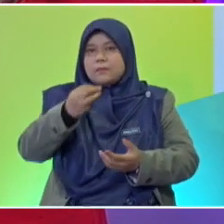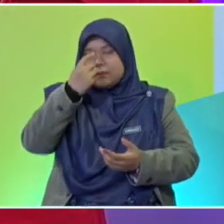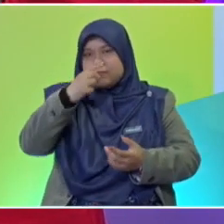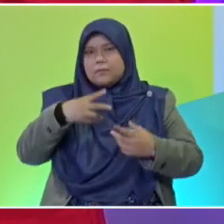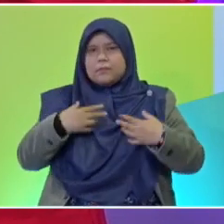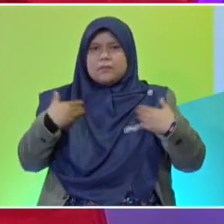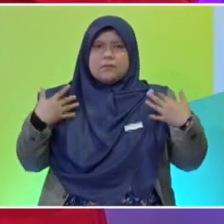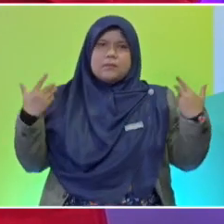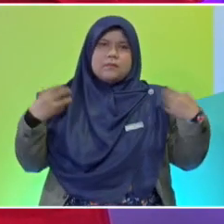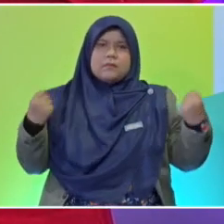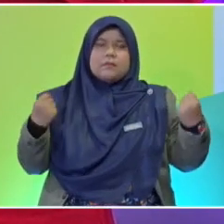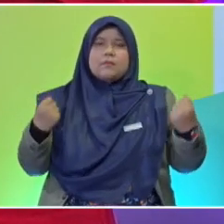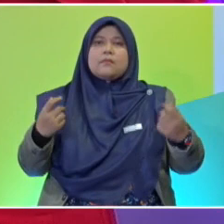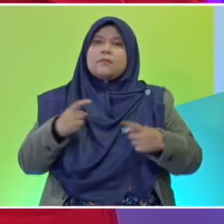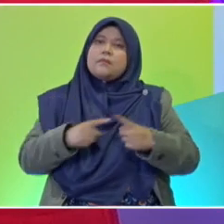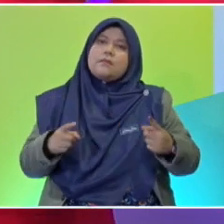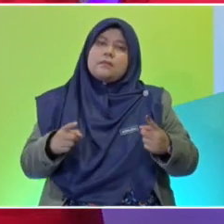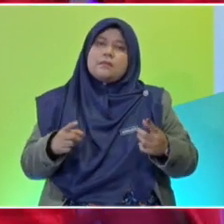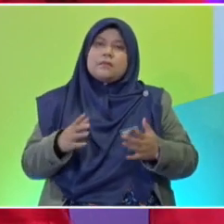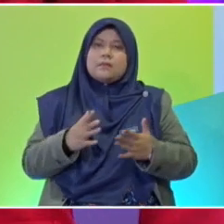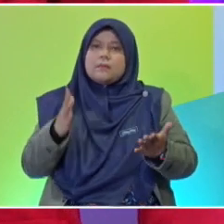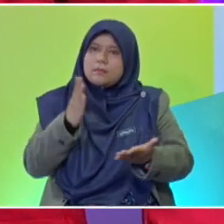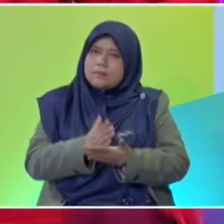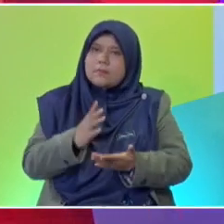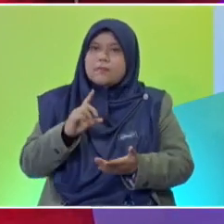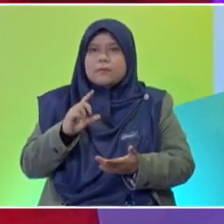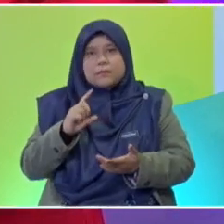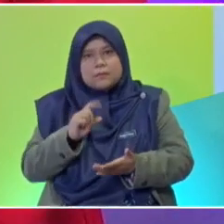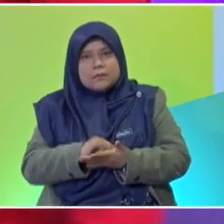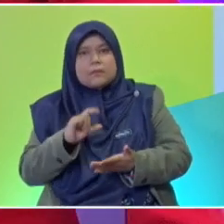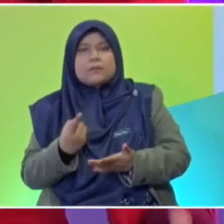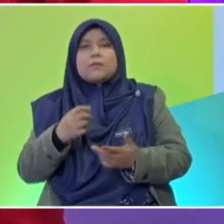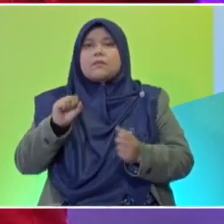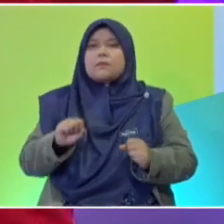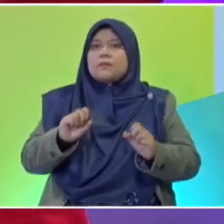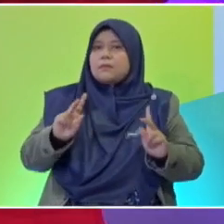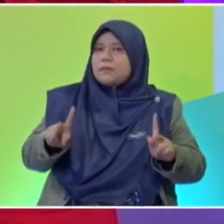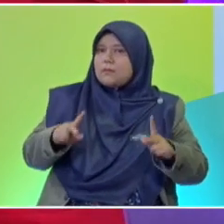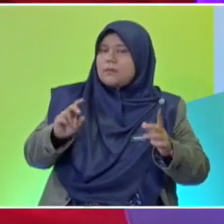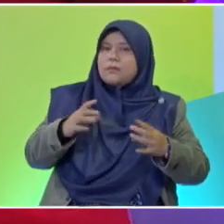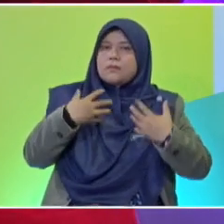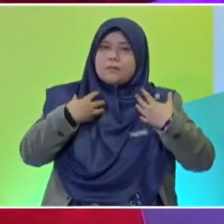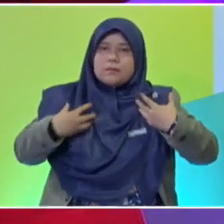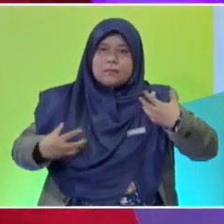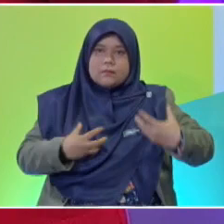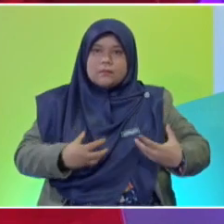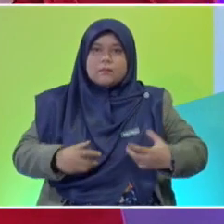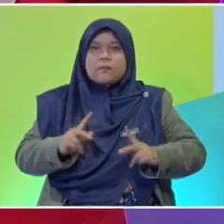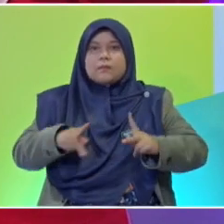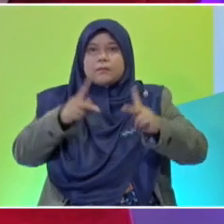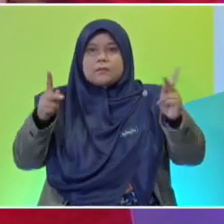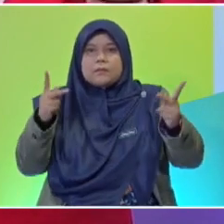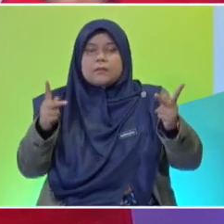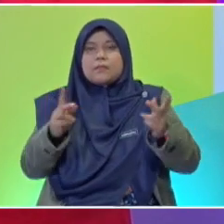But it does not end at the anus, right? It needs to go everywhere else in the body. So who brings